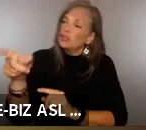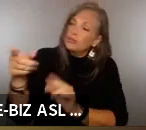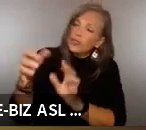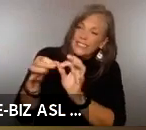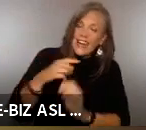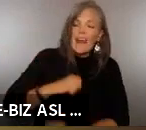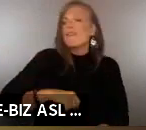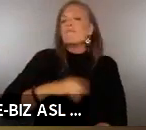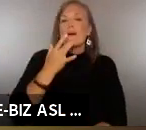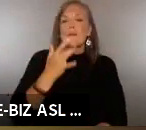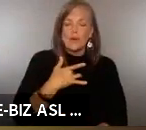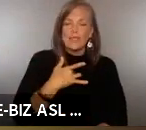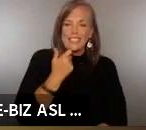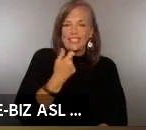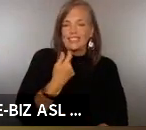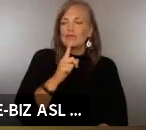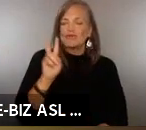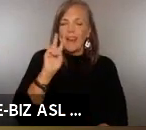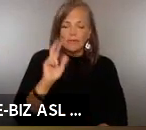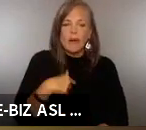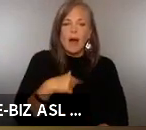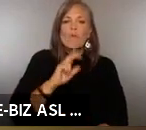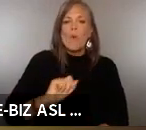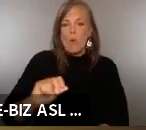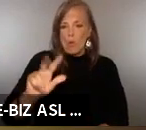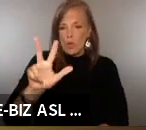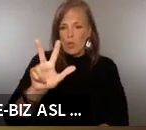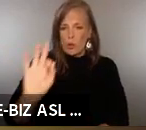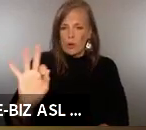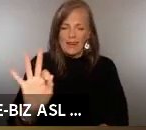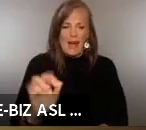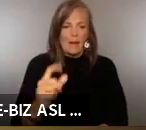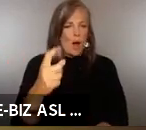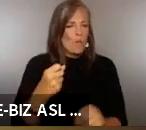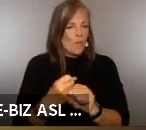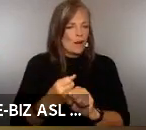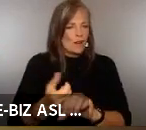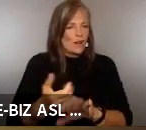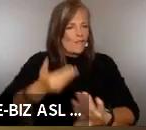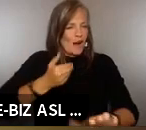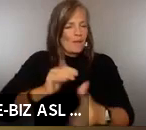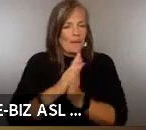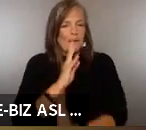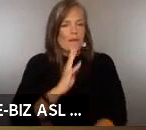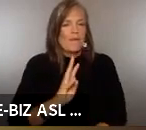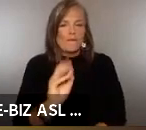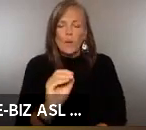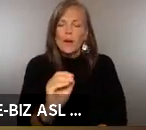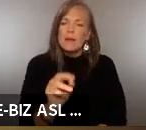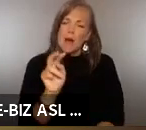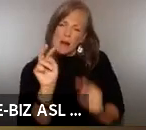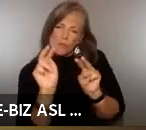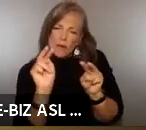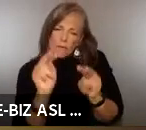turned 39. I'm a year away from the big 4-0, but I'm looking forward to seeing what's